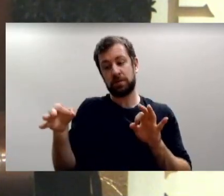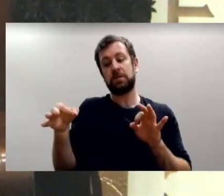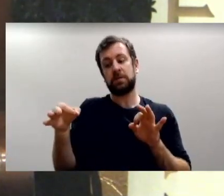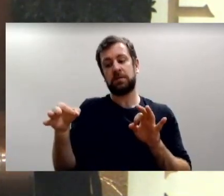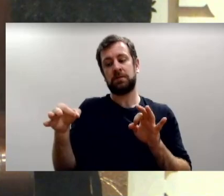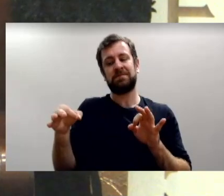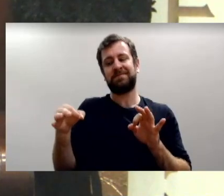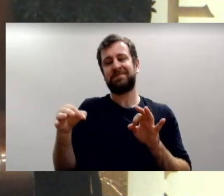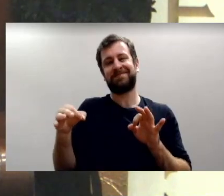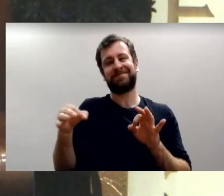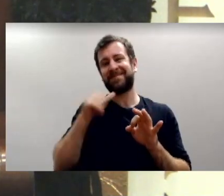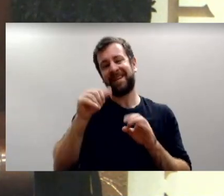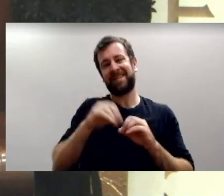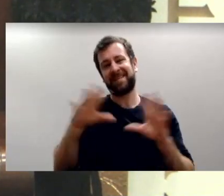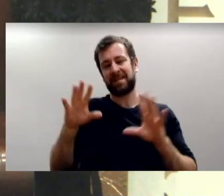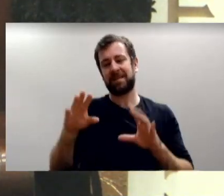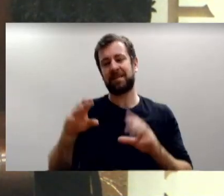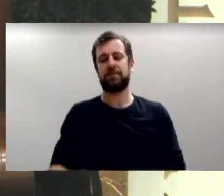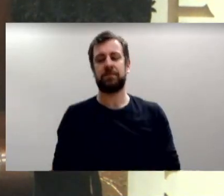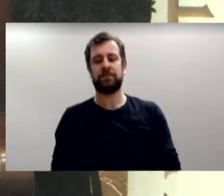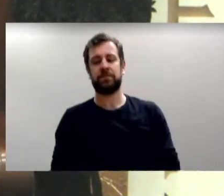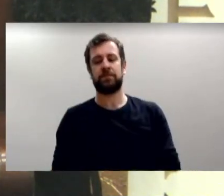some of the ayat are mutashabihat.